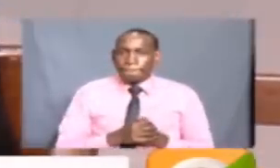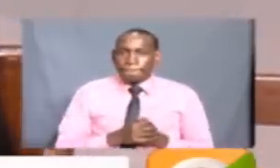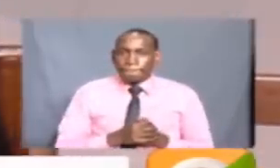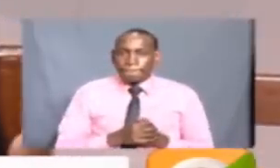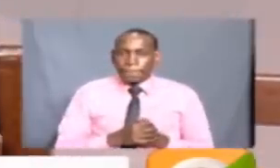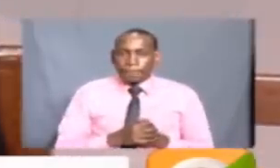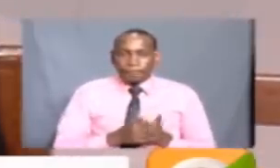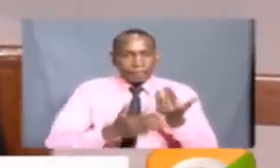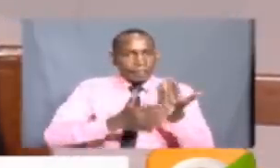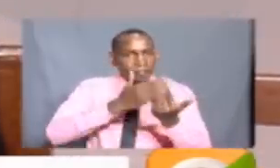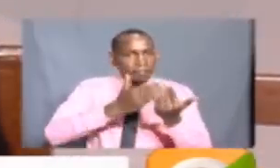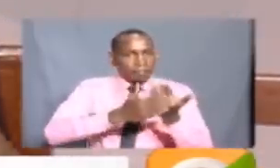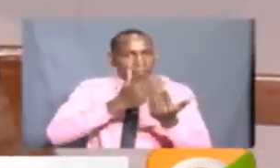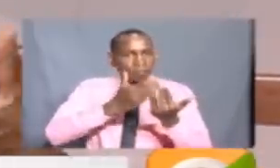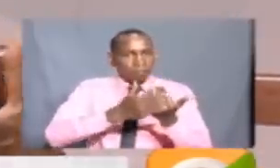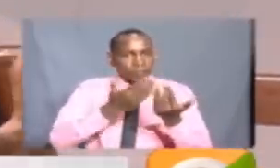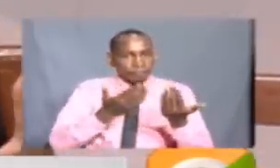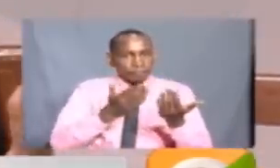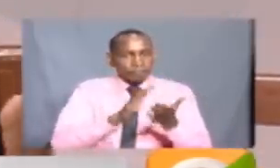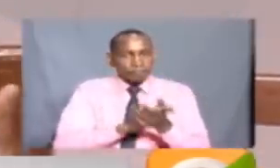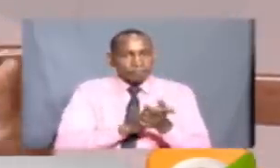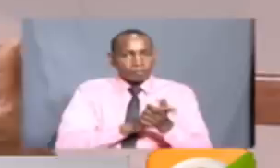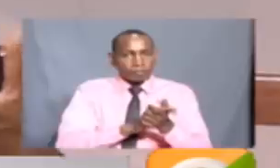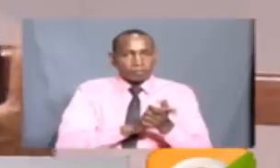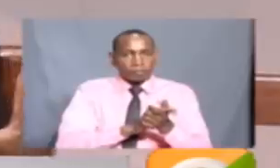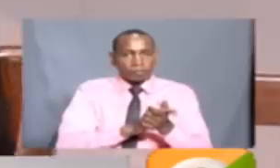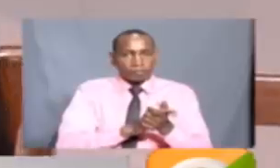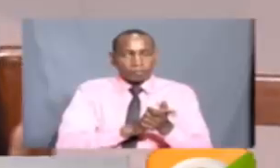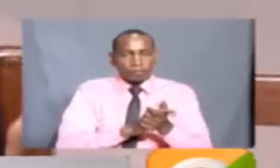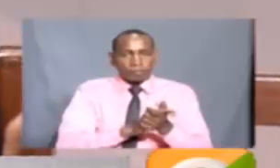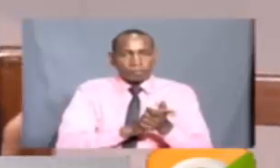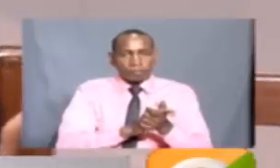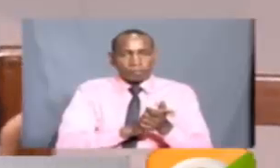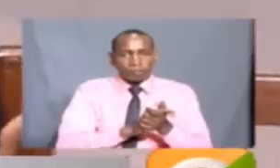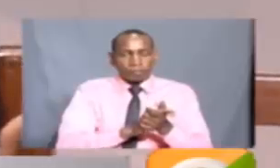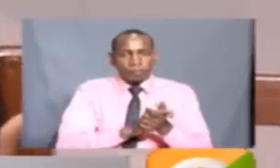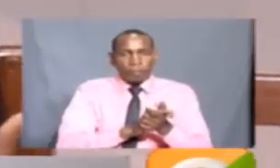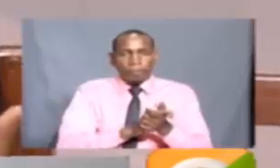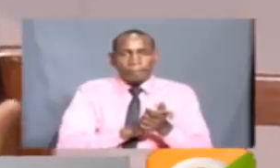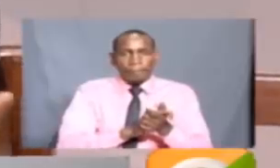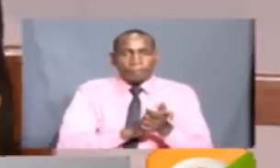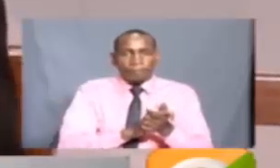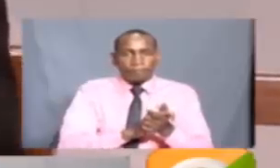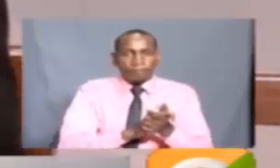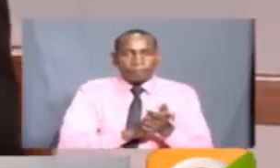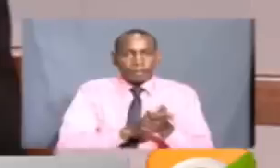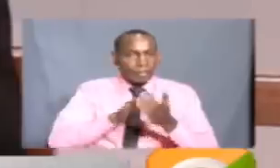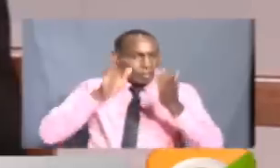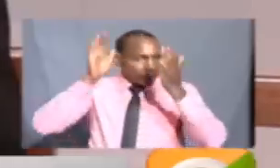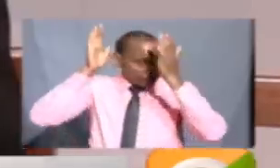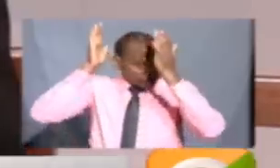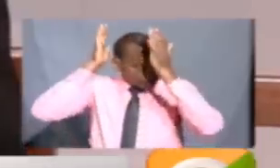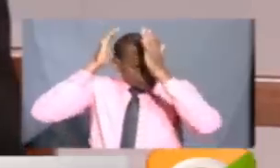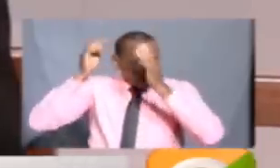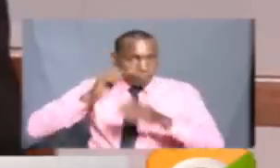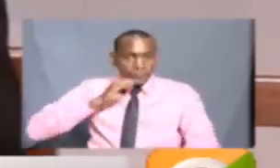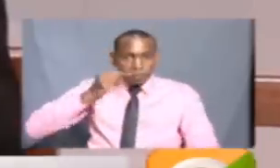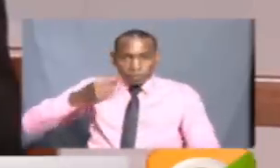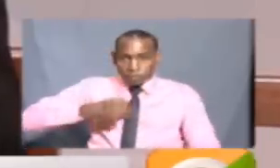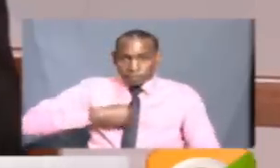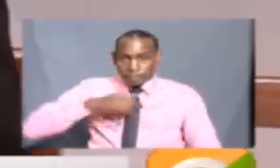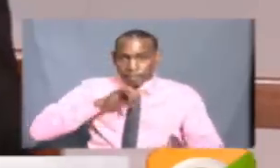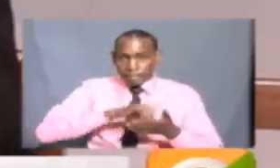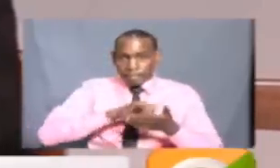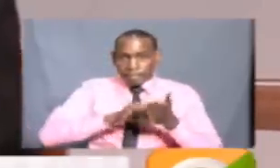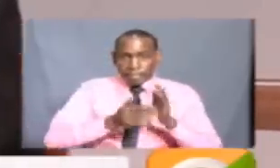treated in that kind of sacrilegious manner, and a bishop told me that there's